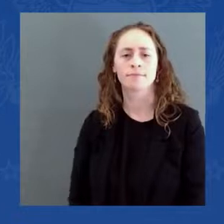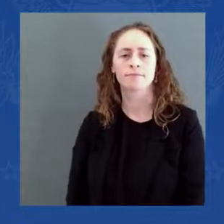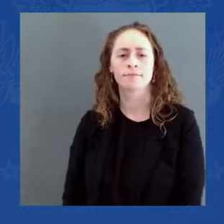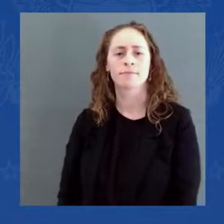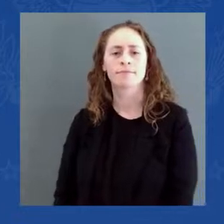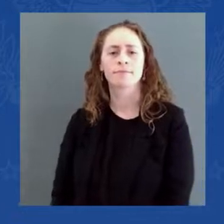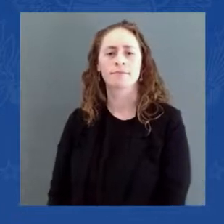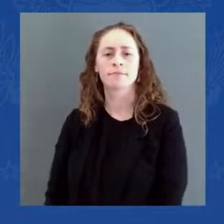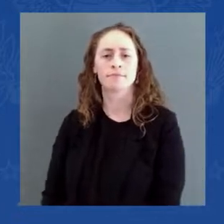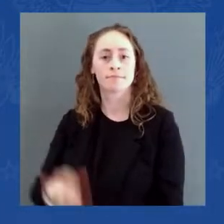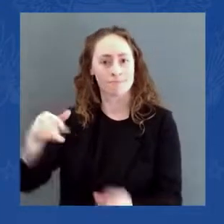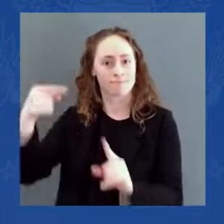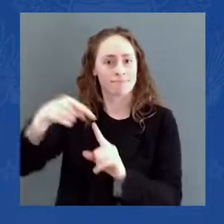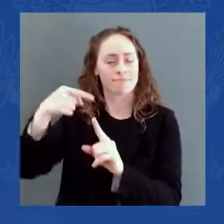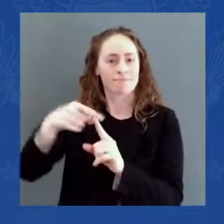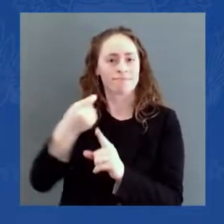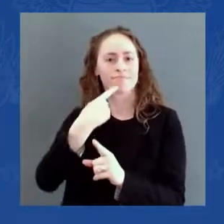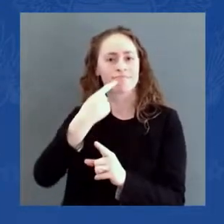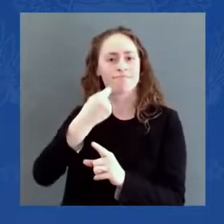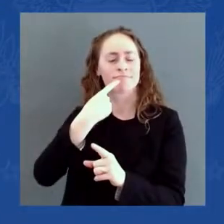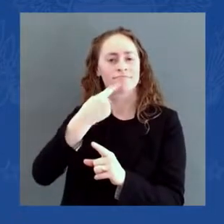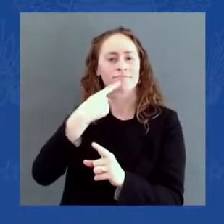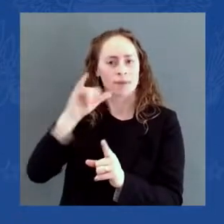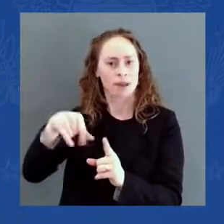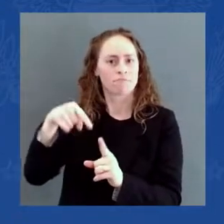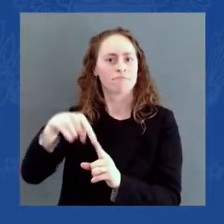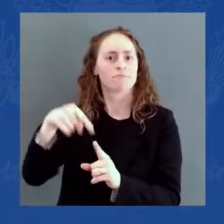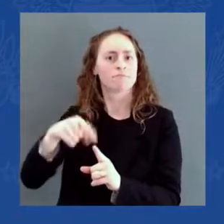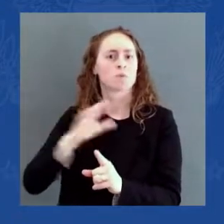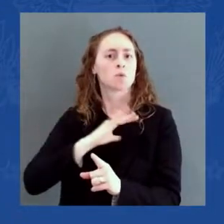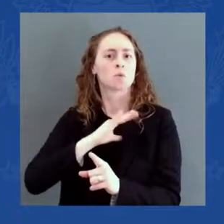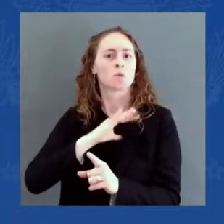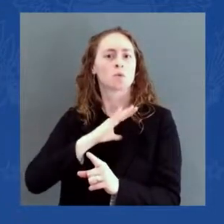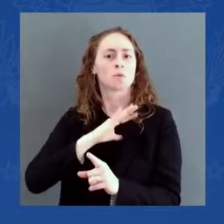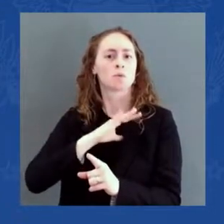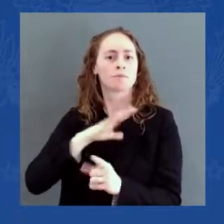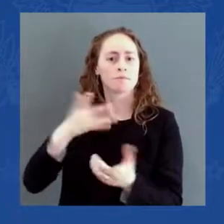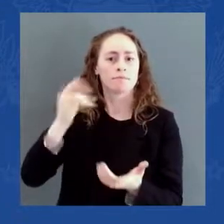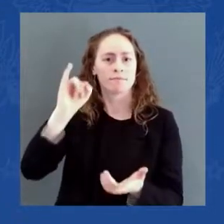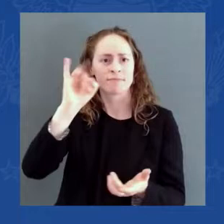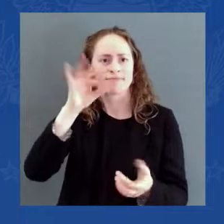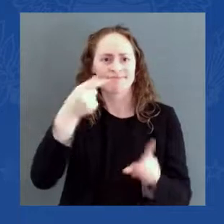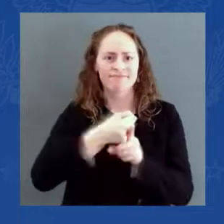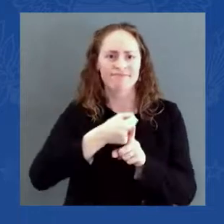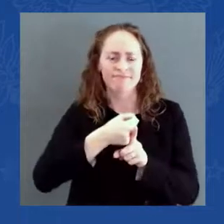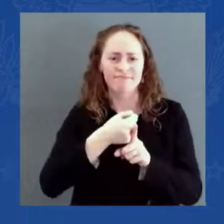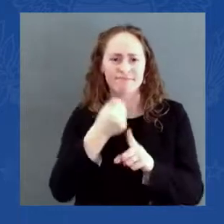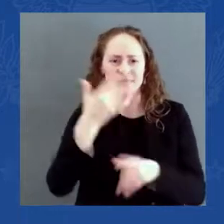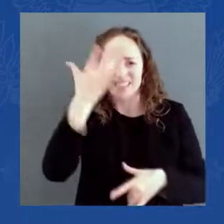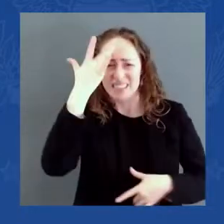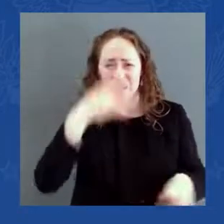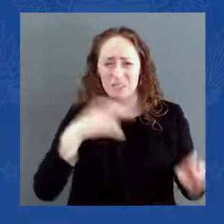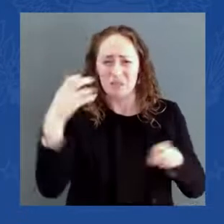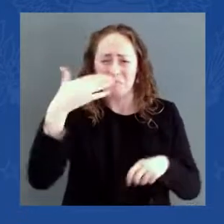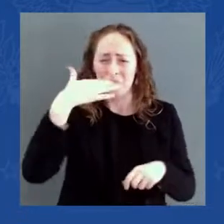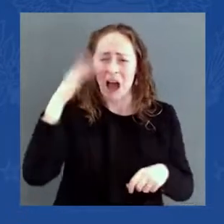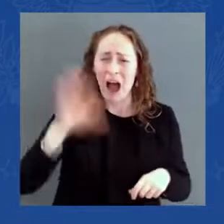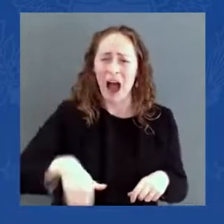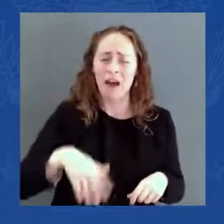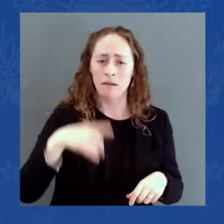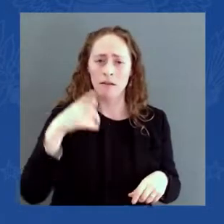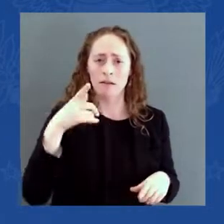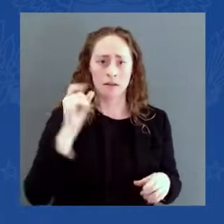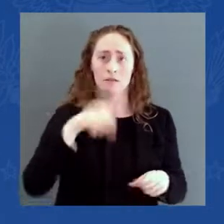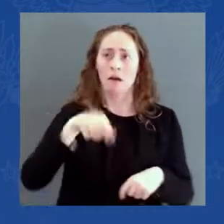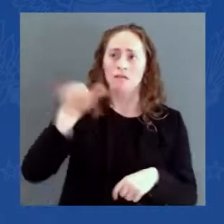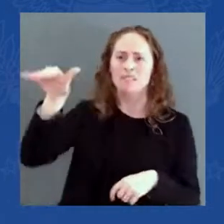for people infected by COVID-19. We've secured enough supply of these pills already, and early indications are that these treatments